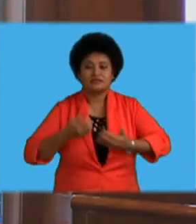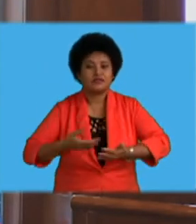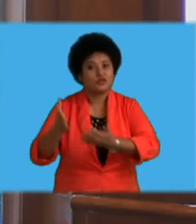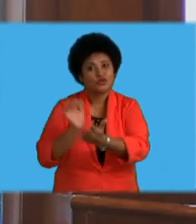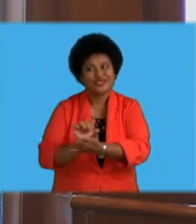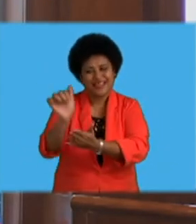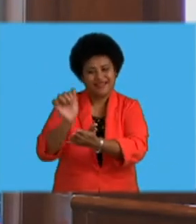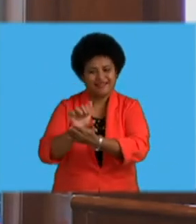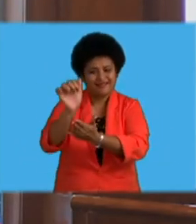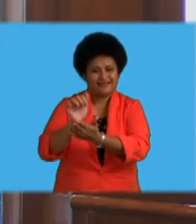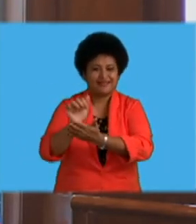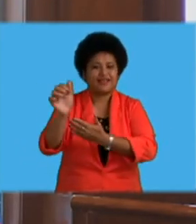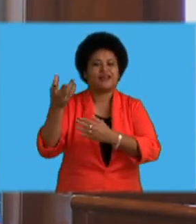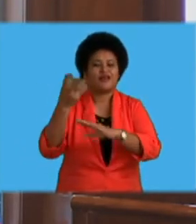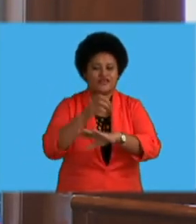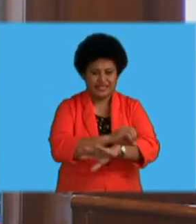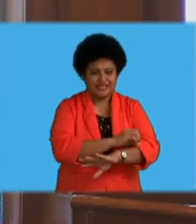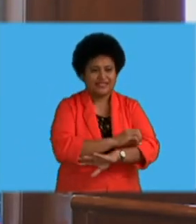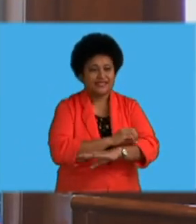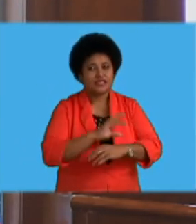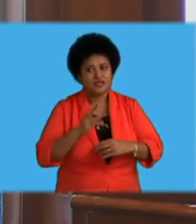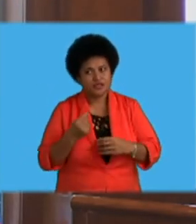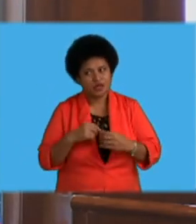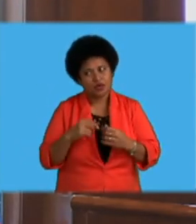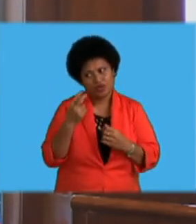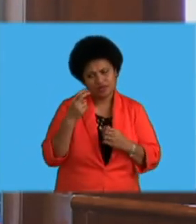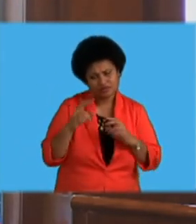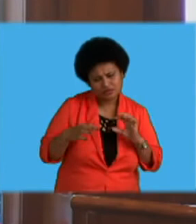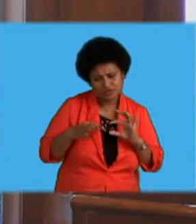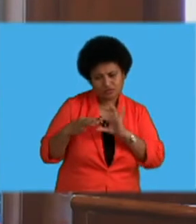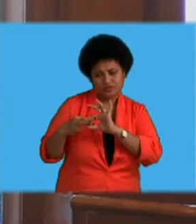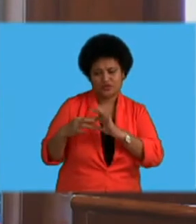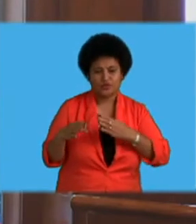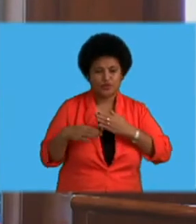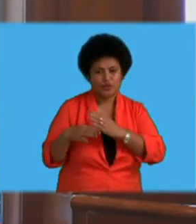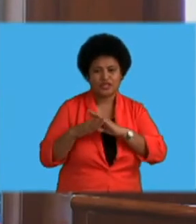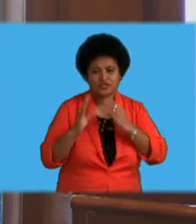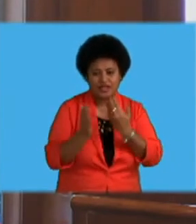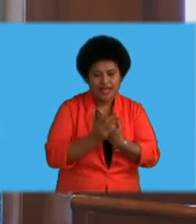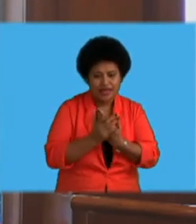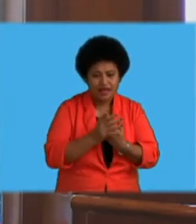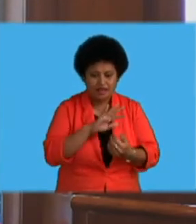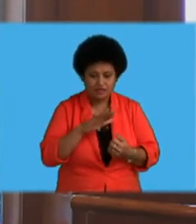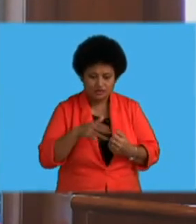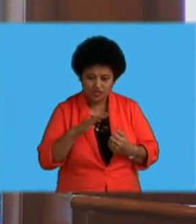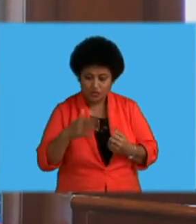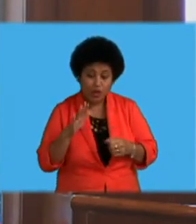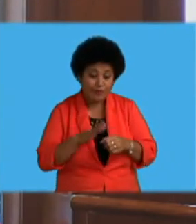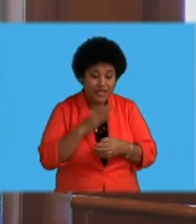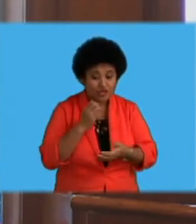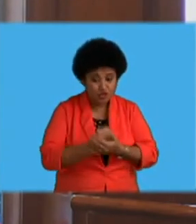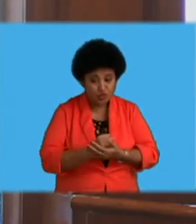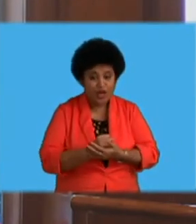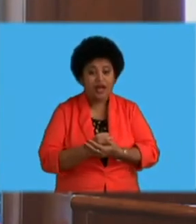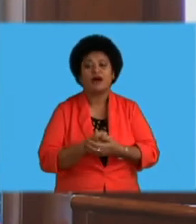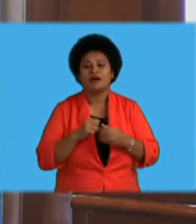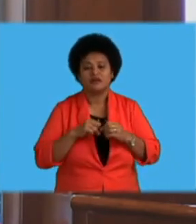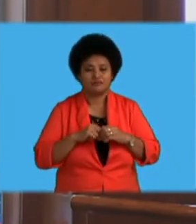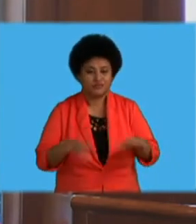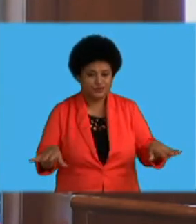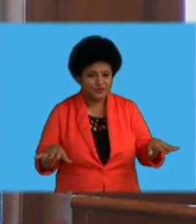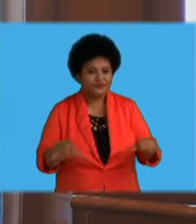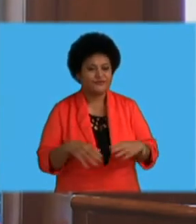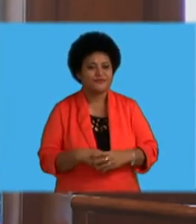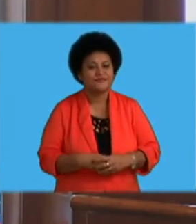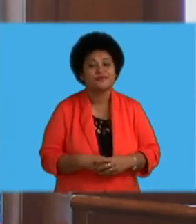Ministry is also closely monitoring these works so that the benefits and the impacts are felt and experienced by all for the duration as well as after